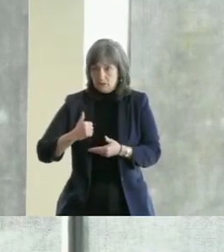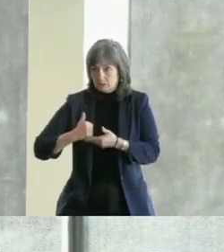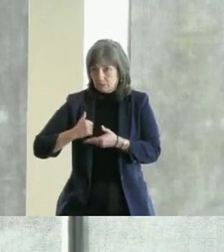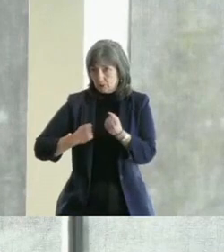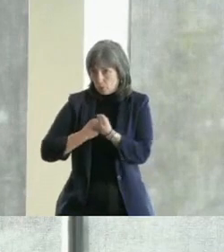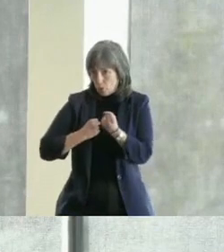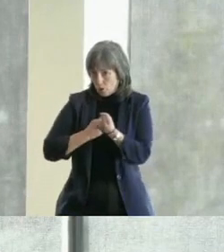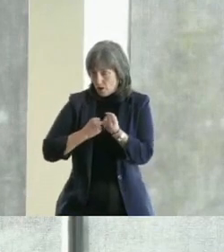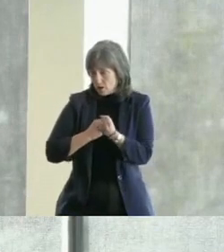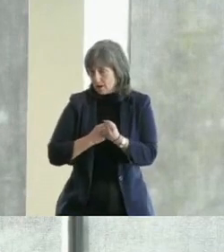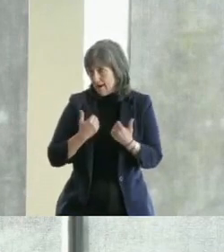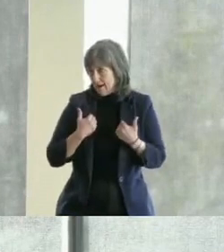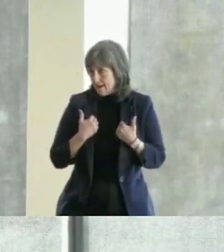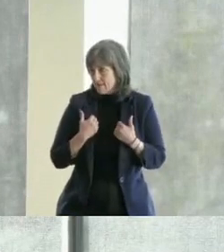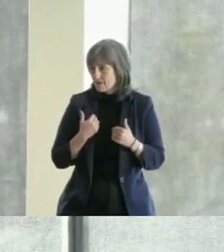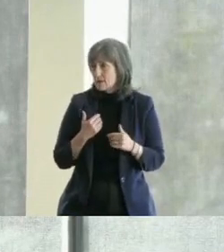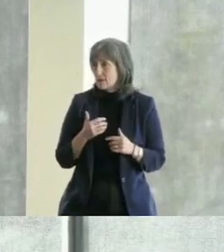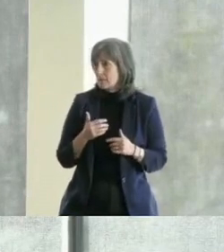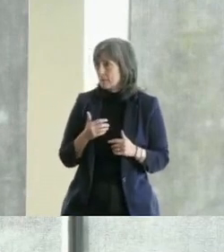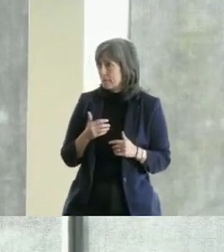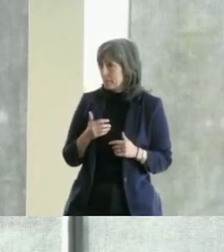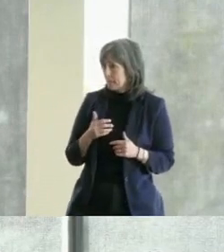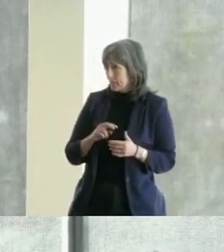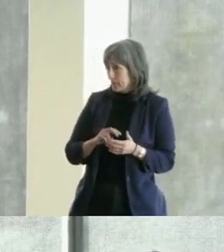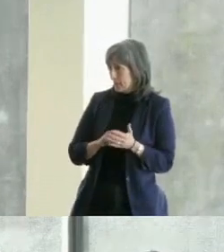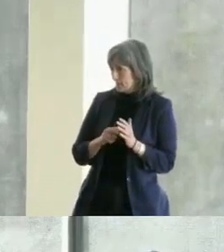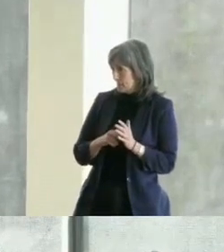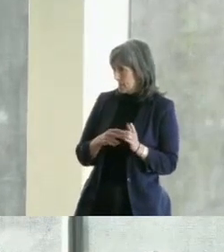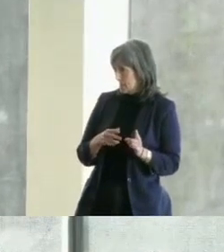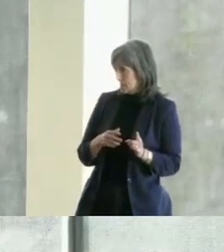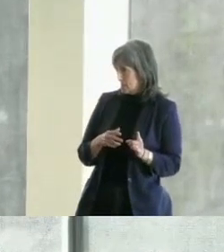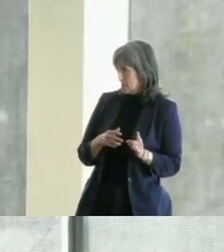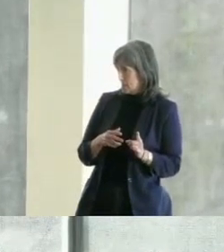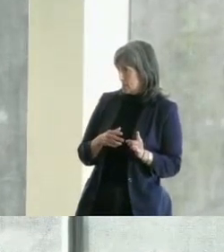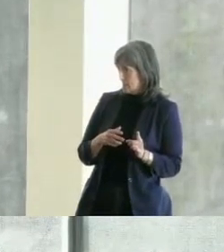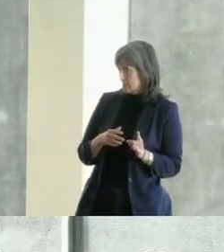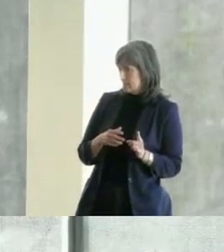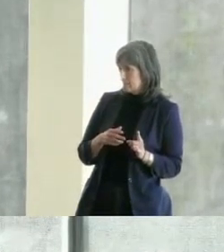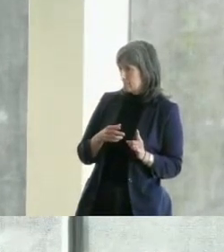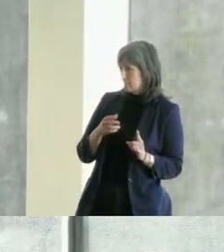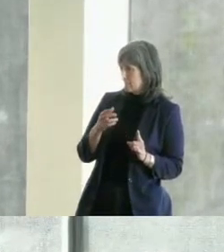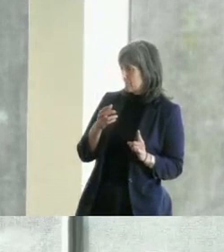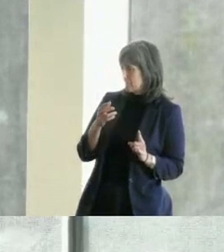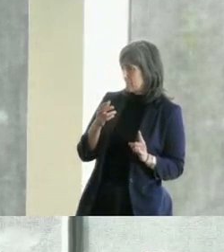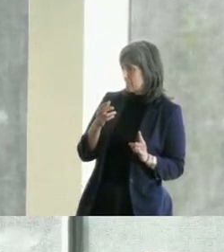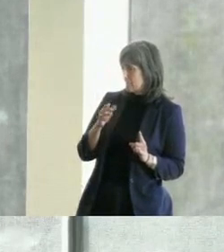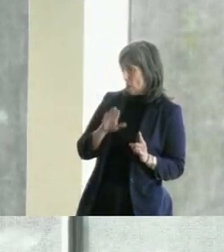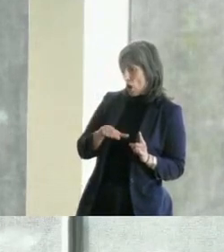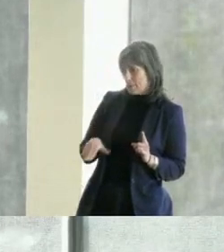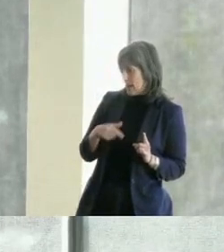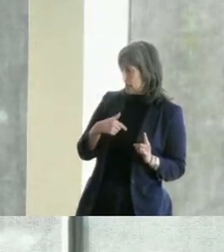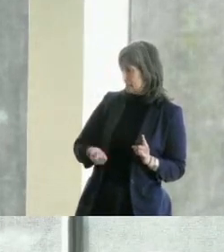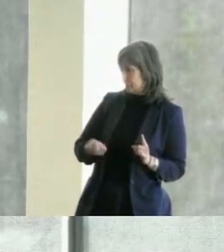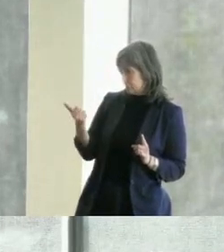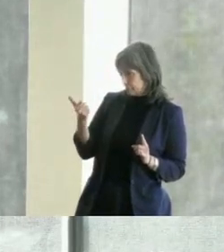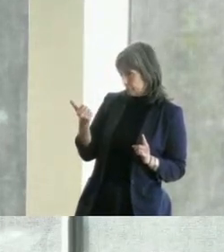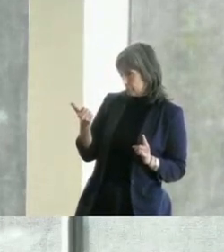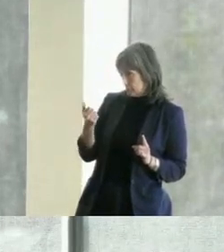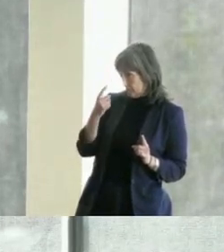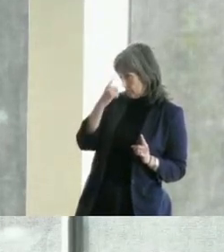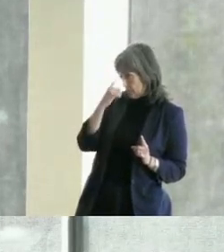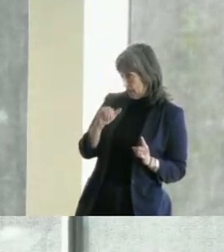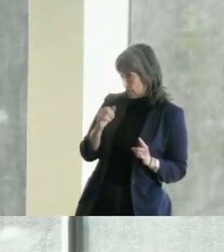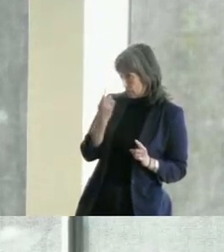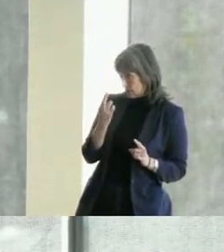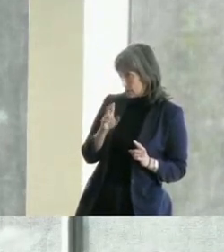aid, is there a risk that the applicant would automatically be